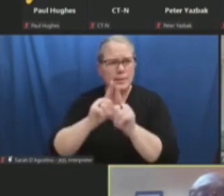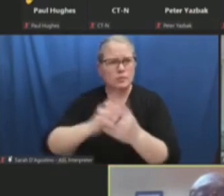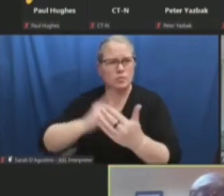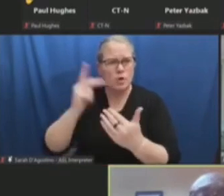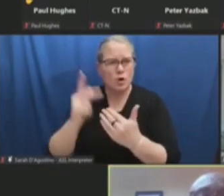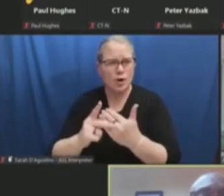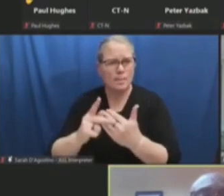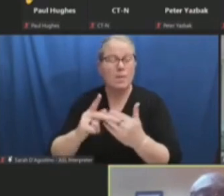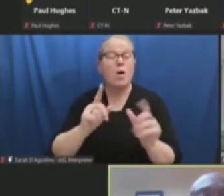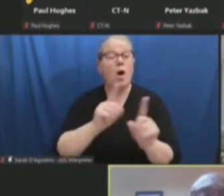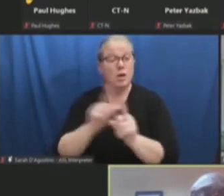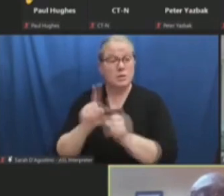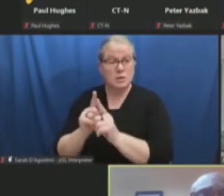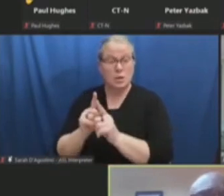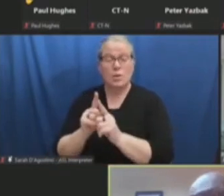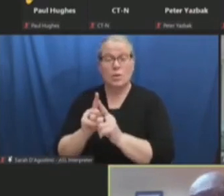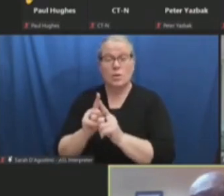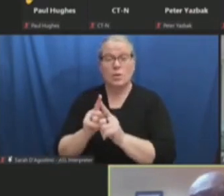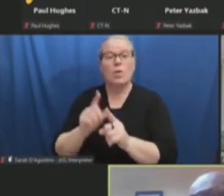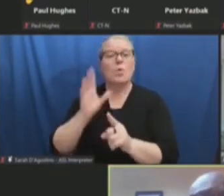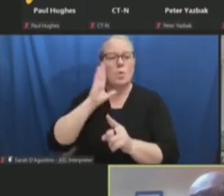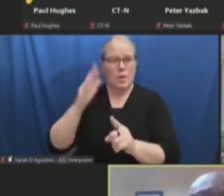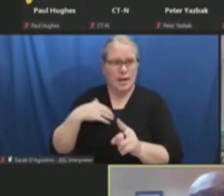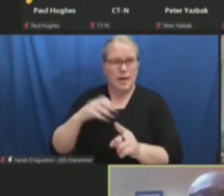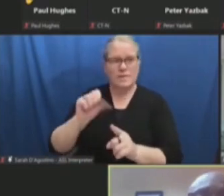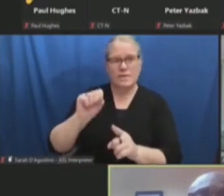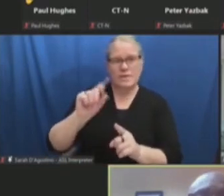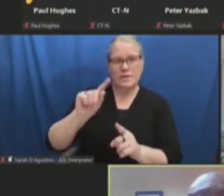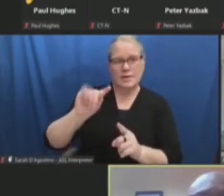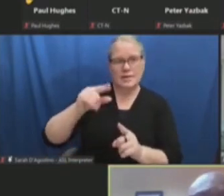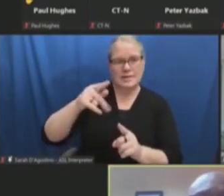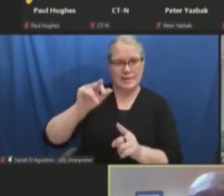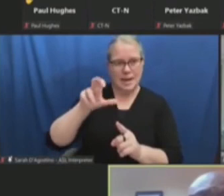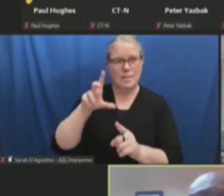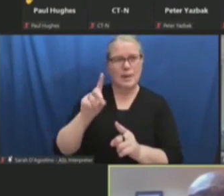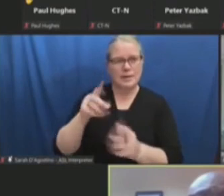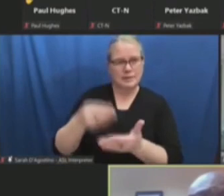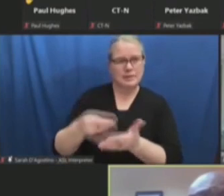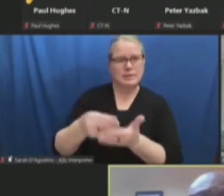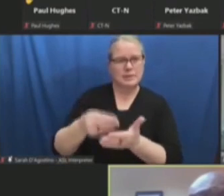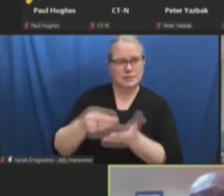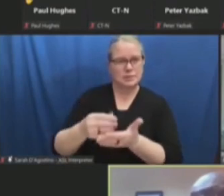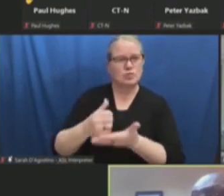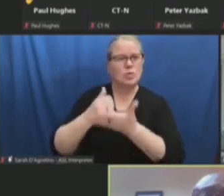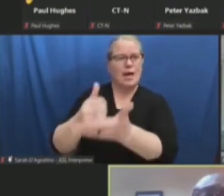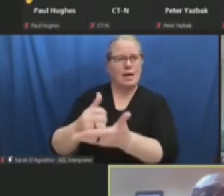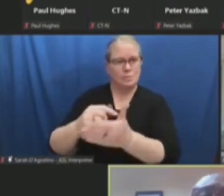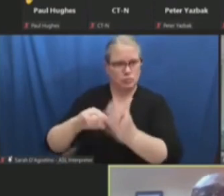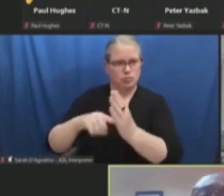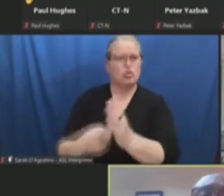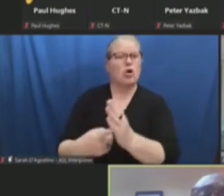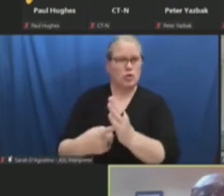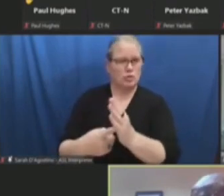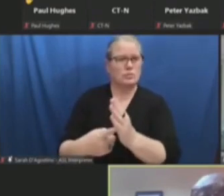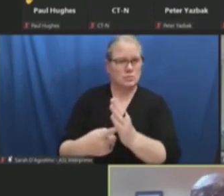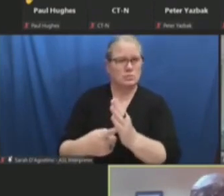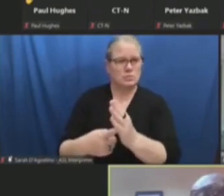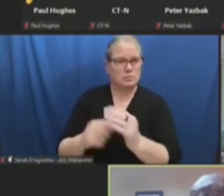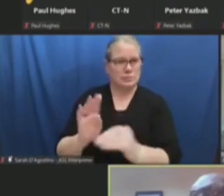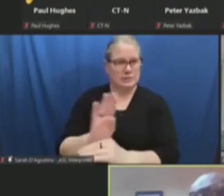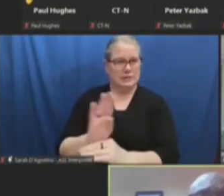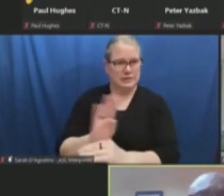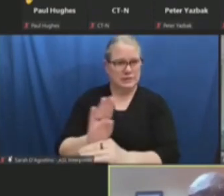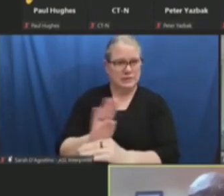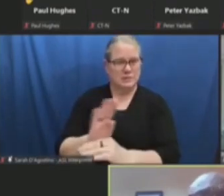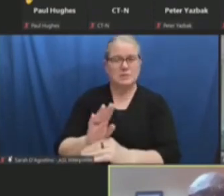we will have a stipend to get them started once they get started. We also provide